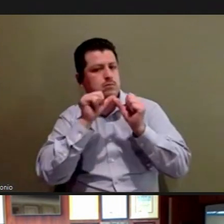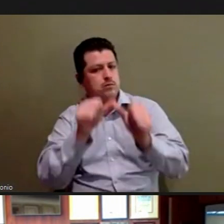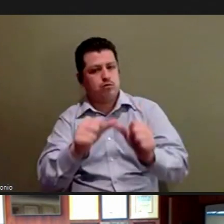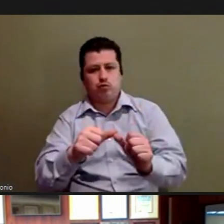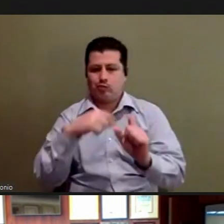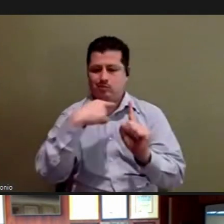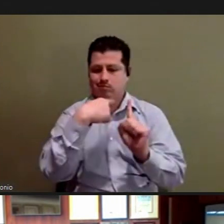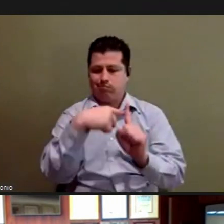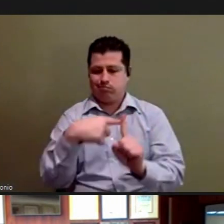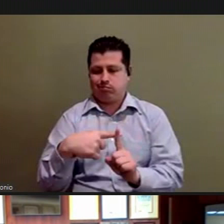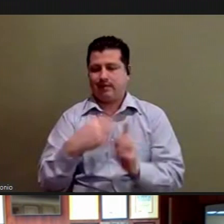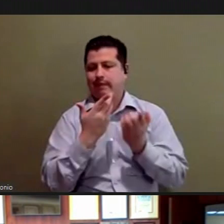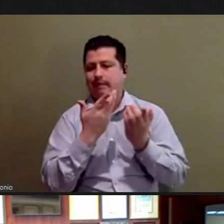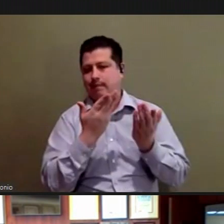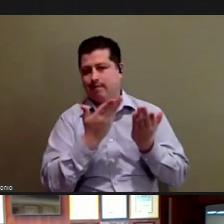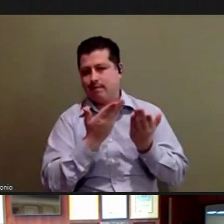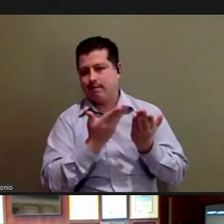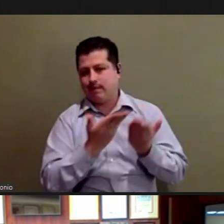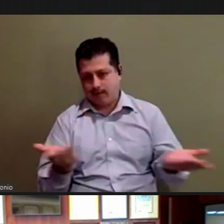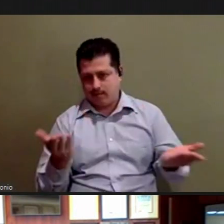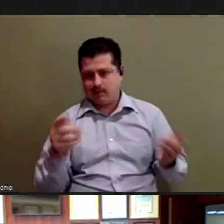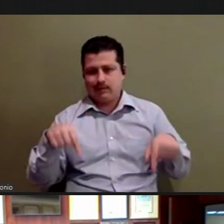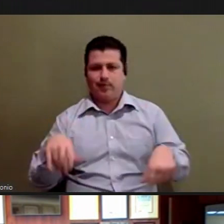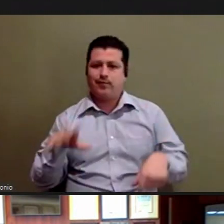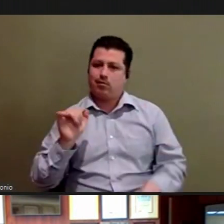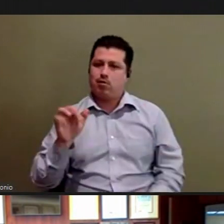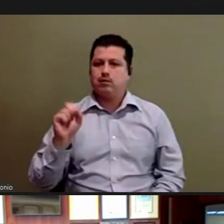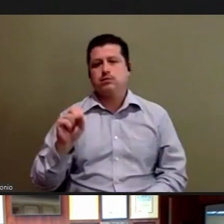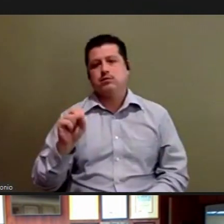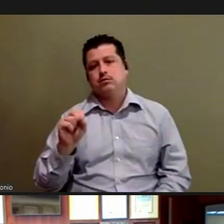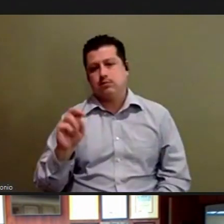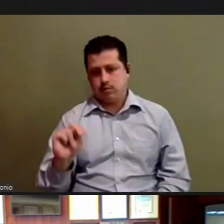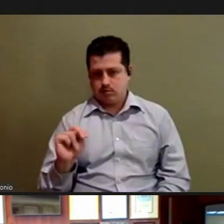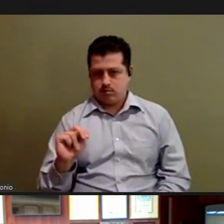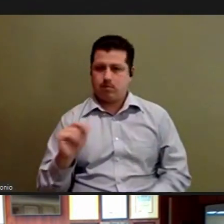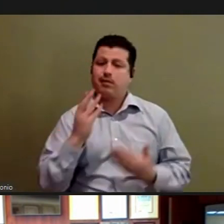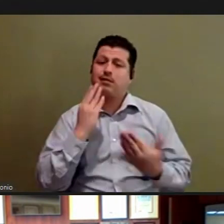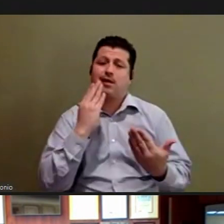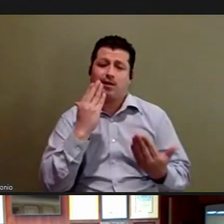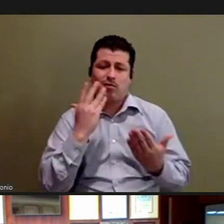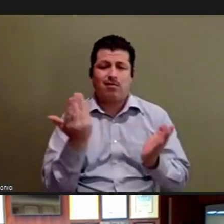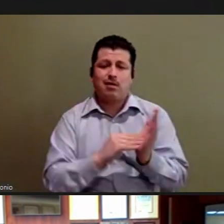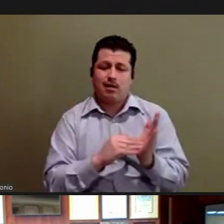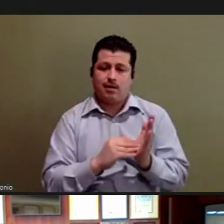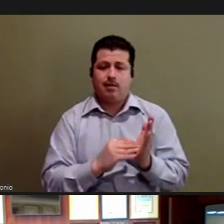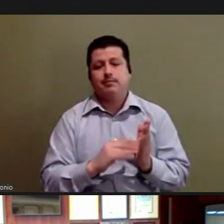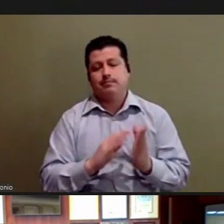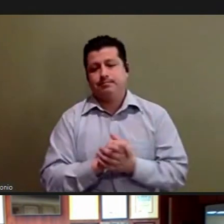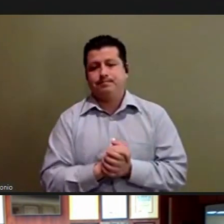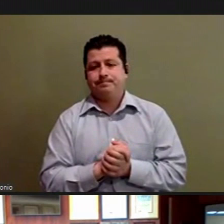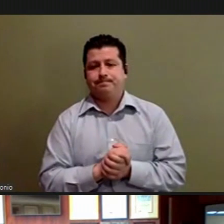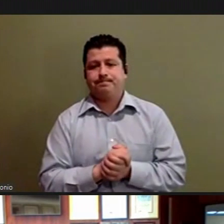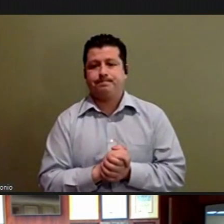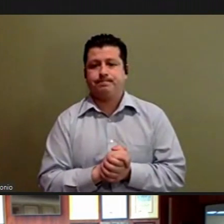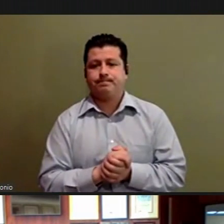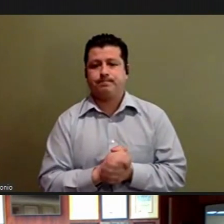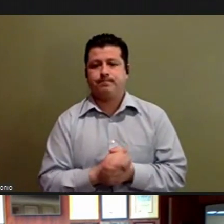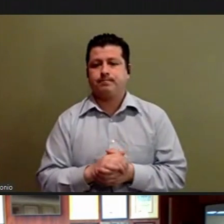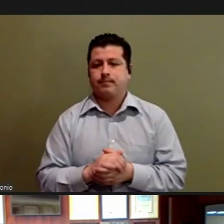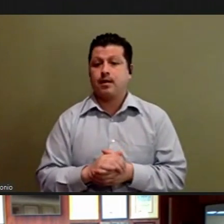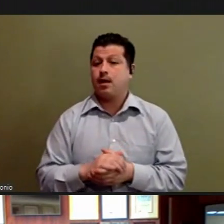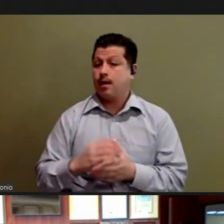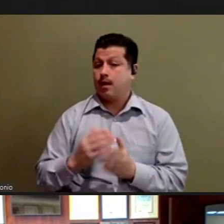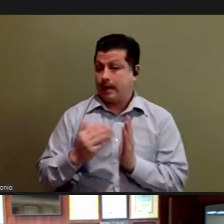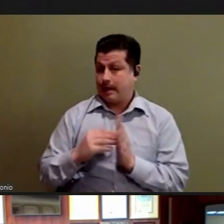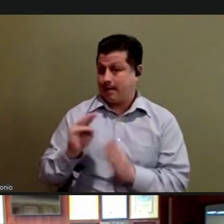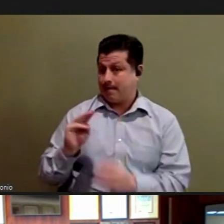city of Carson. And to always, to everyone, thank you for supporting what we do here in the city of Carson. Thank you. Mayor, back to you before we close.